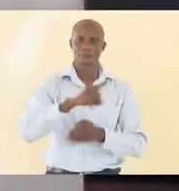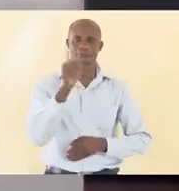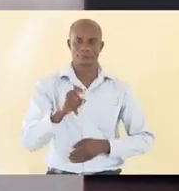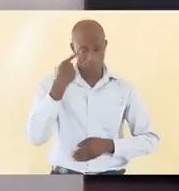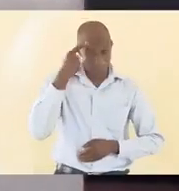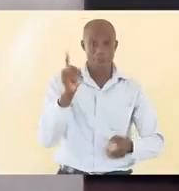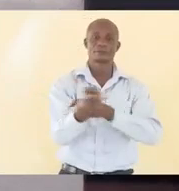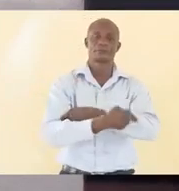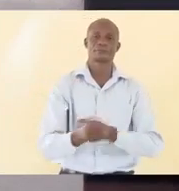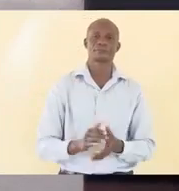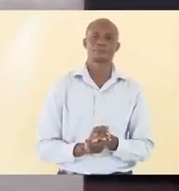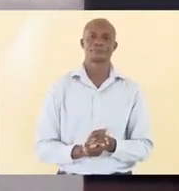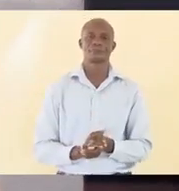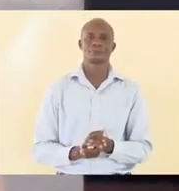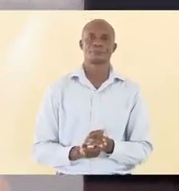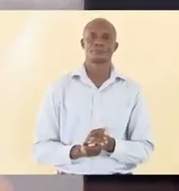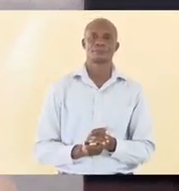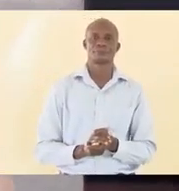Lead questions for today.